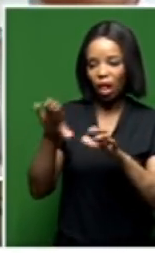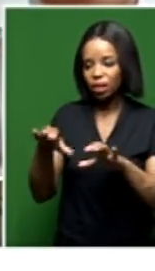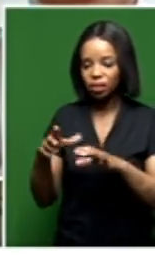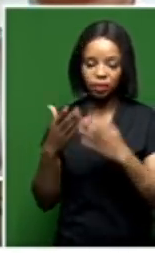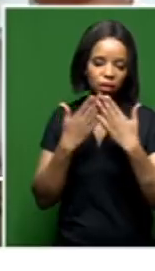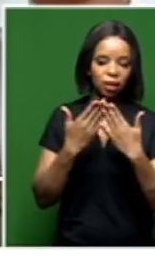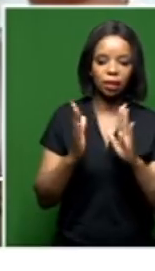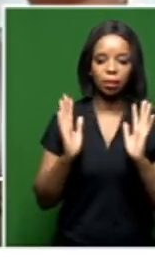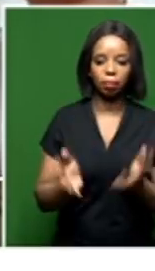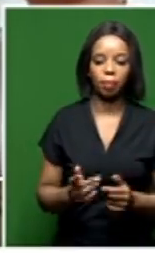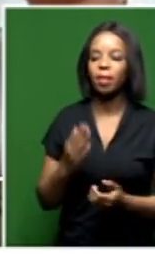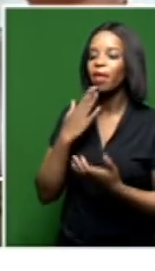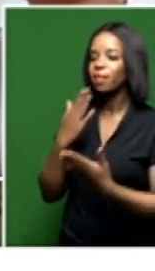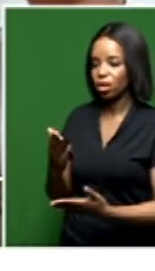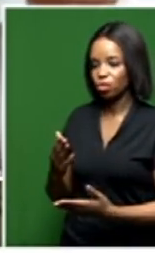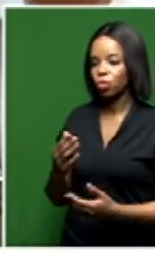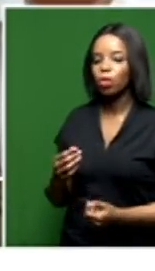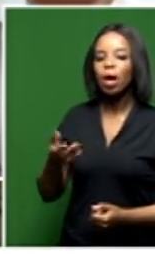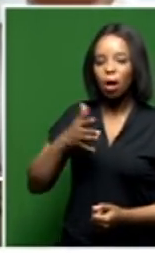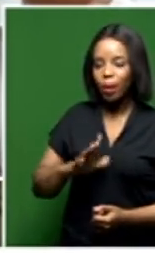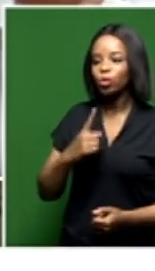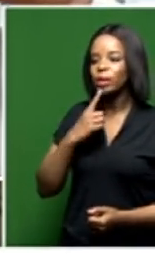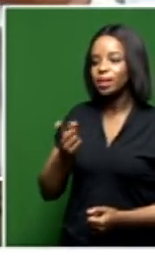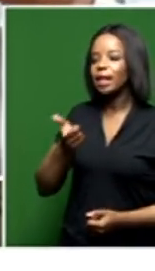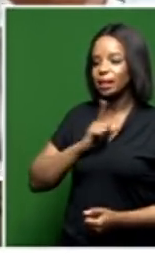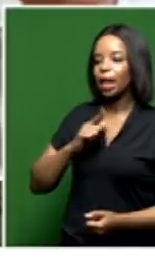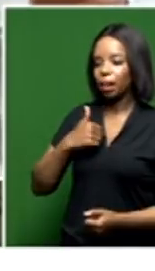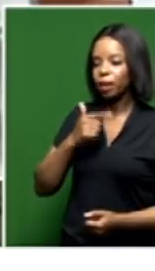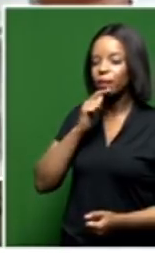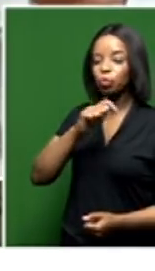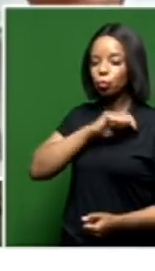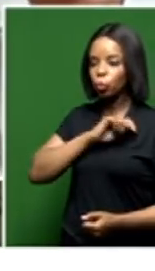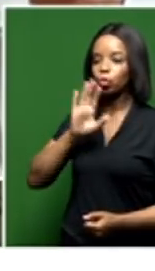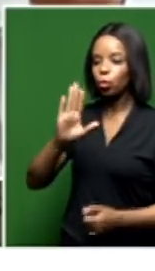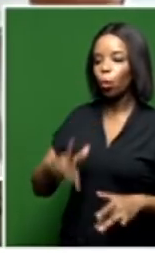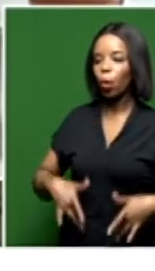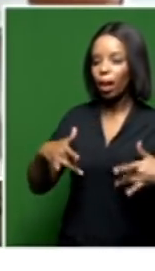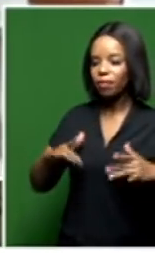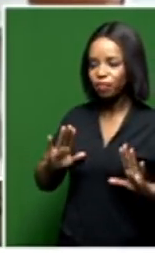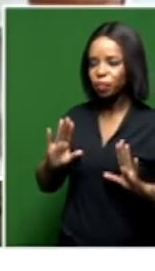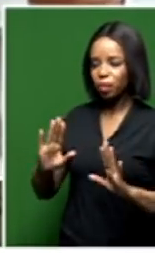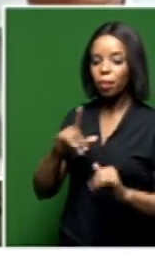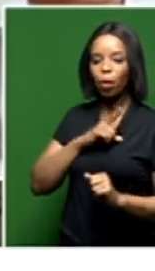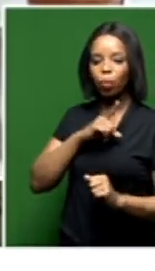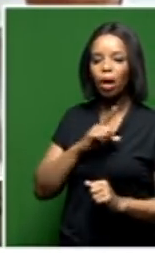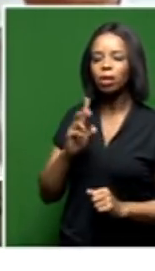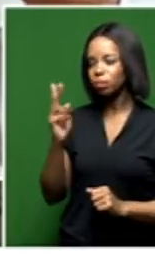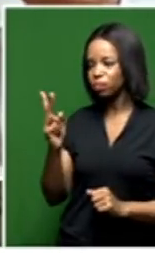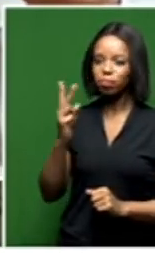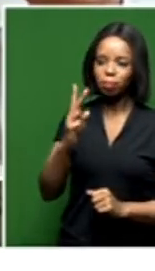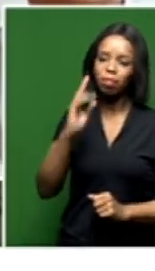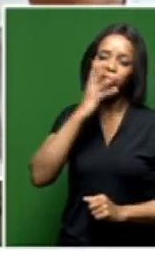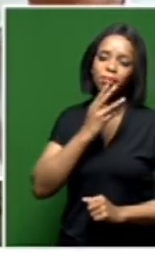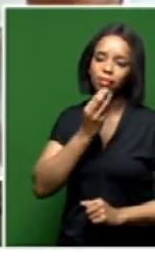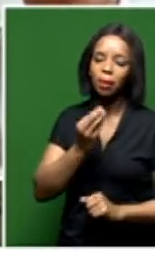you, because that was going to be my question. Please tell me the two of you have a social life, because that is important. You're such gorgeous-looking kids. I